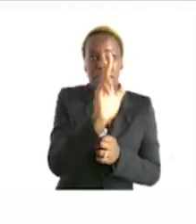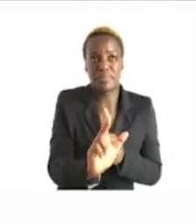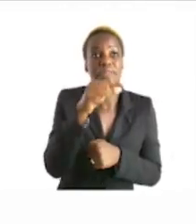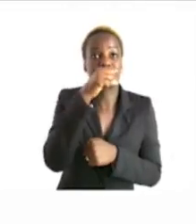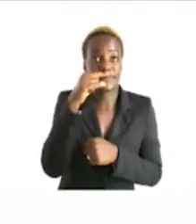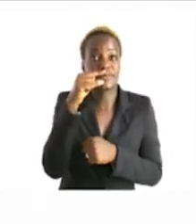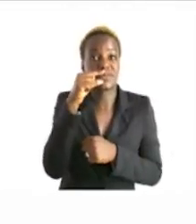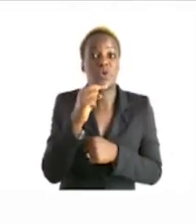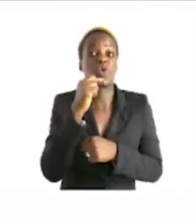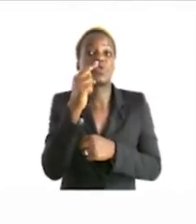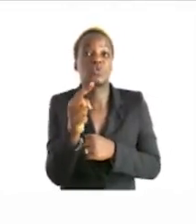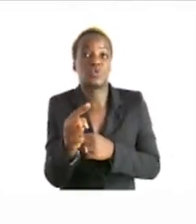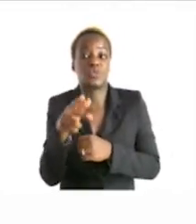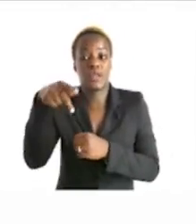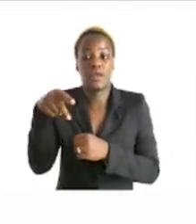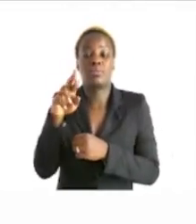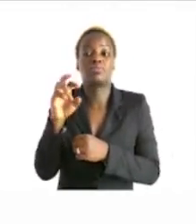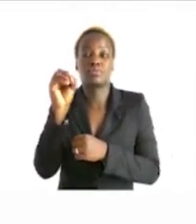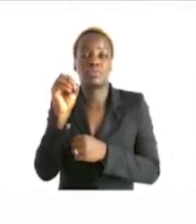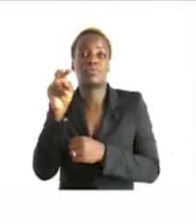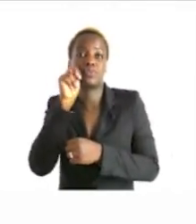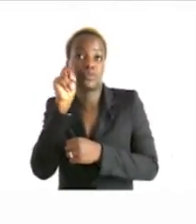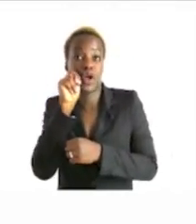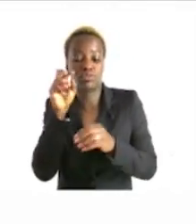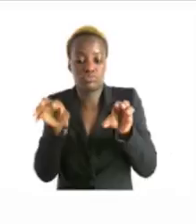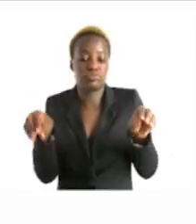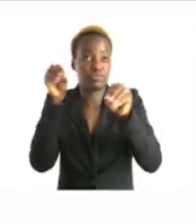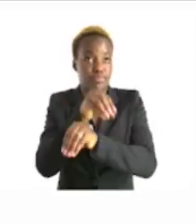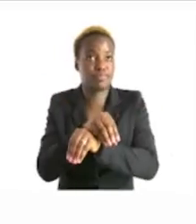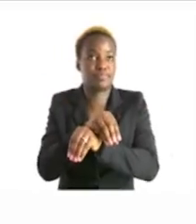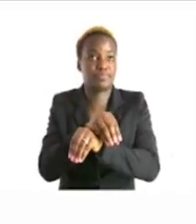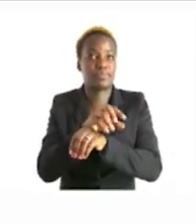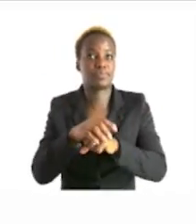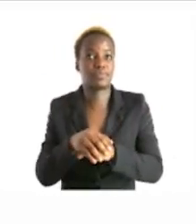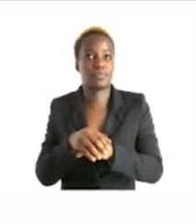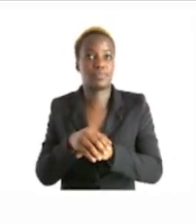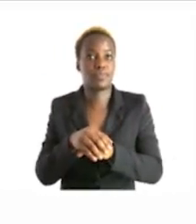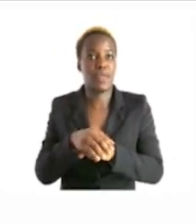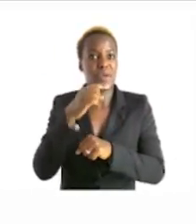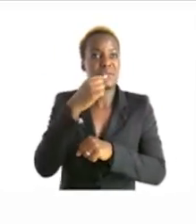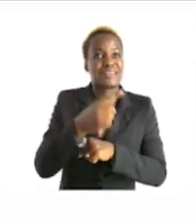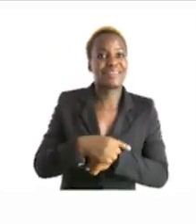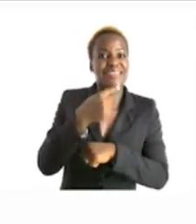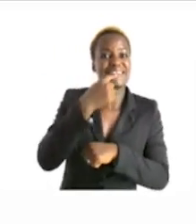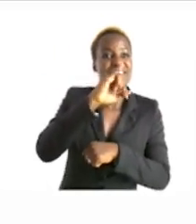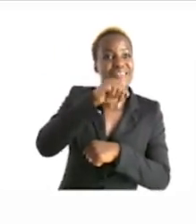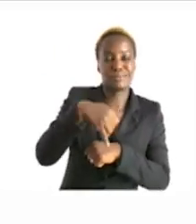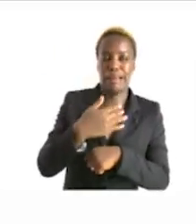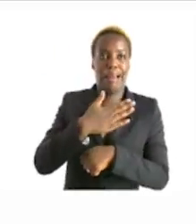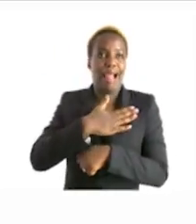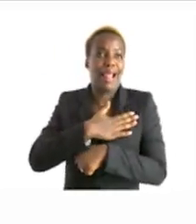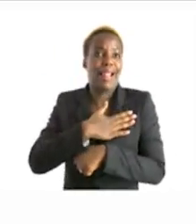pronoun to replace that person's name for example miss kuriras likes to eat chocolate